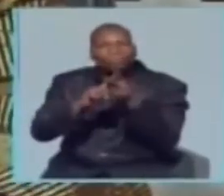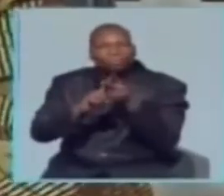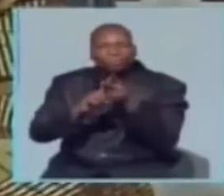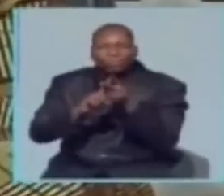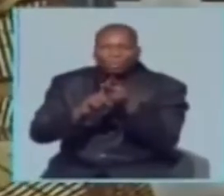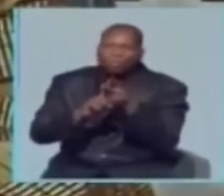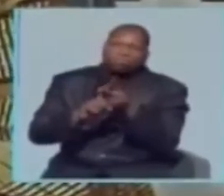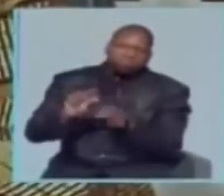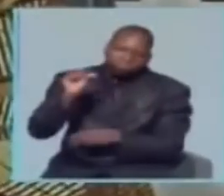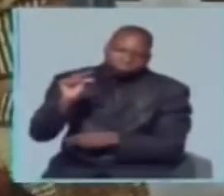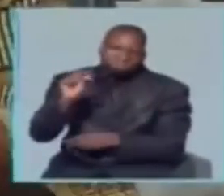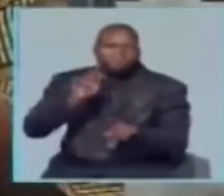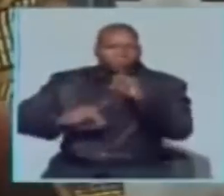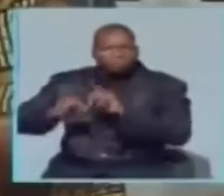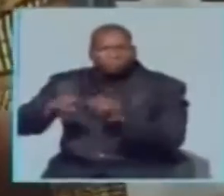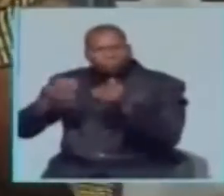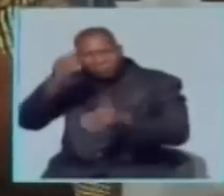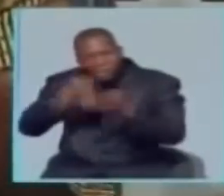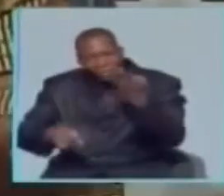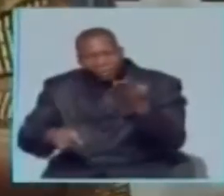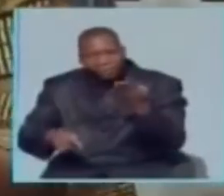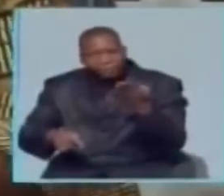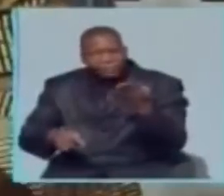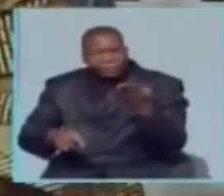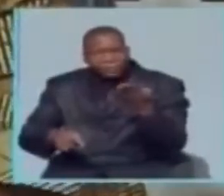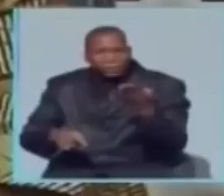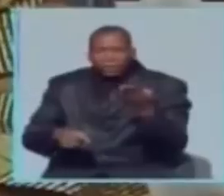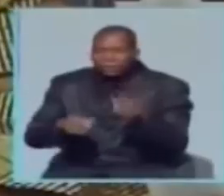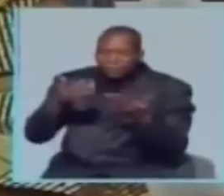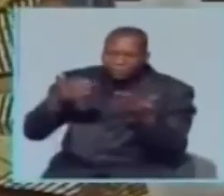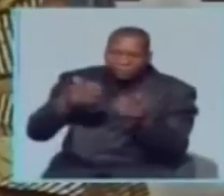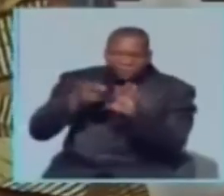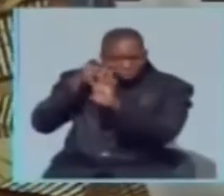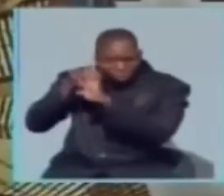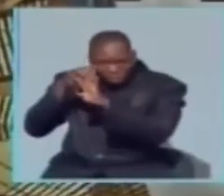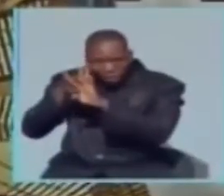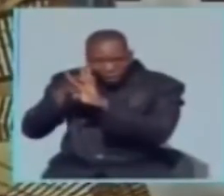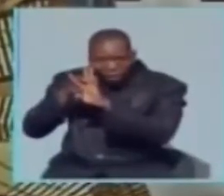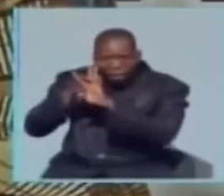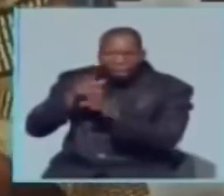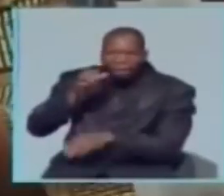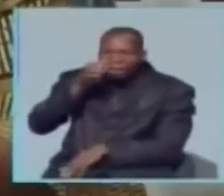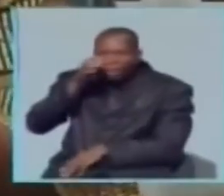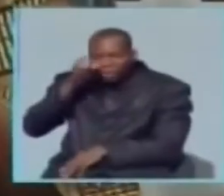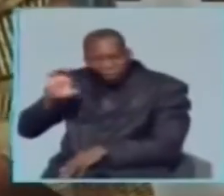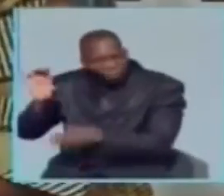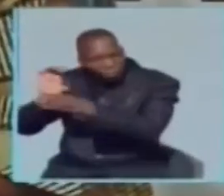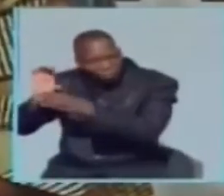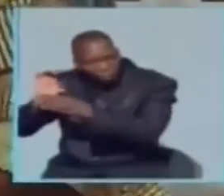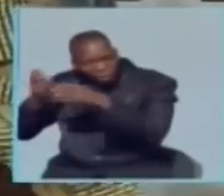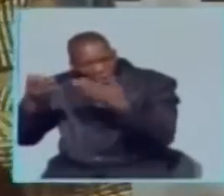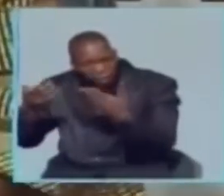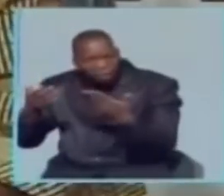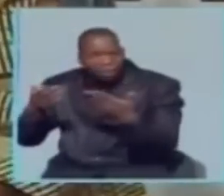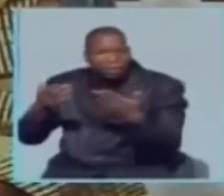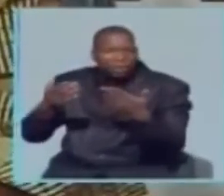what the citizens want is what the welder in Chirilawombwe, in Kalingalinga is looking for is that they have power